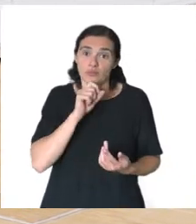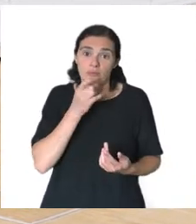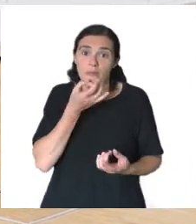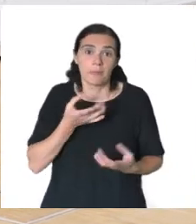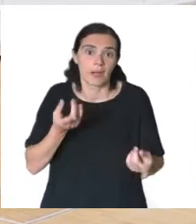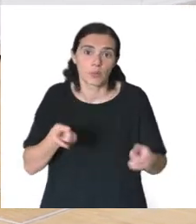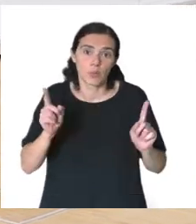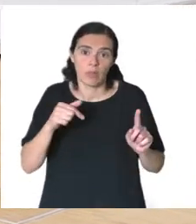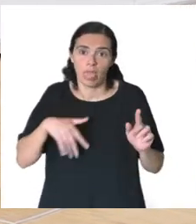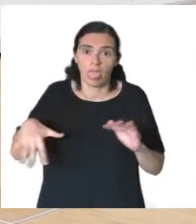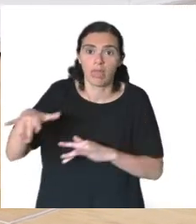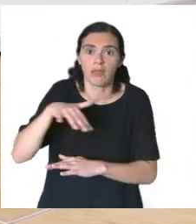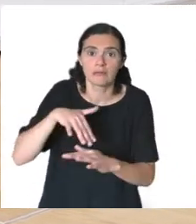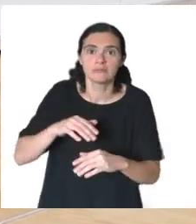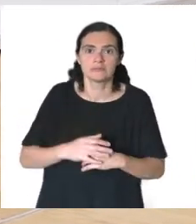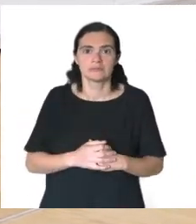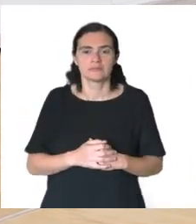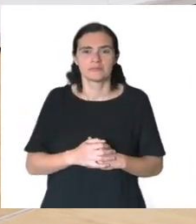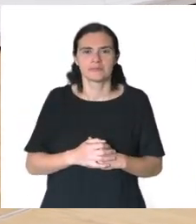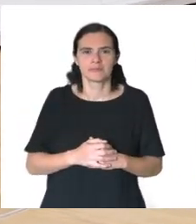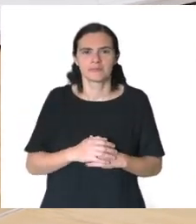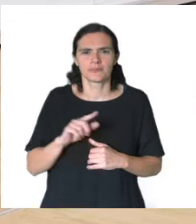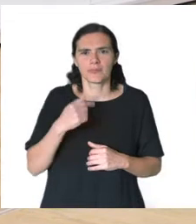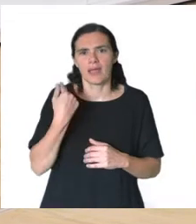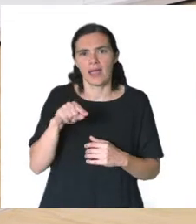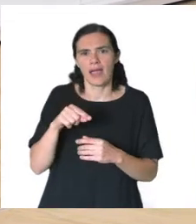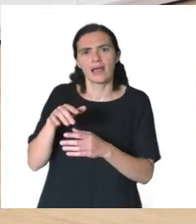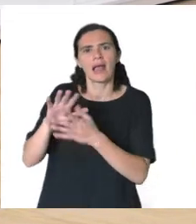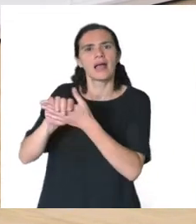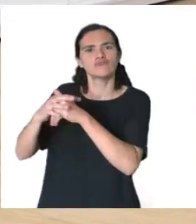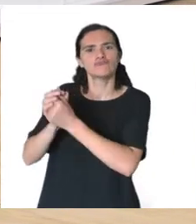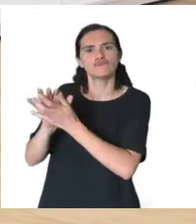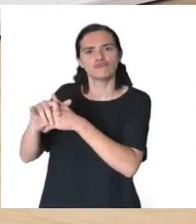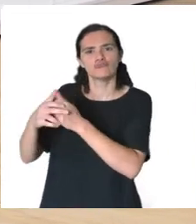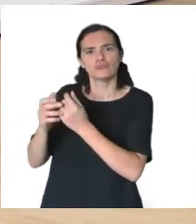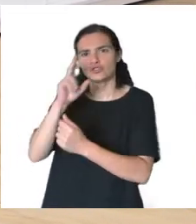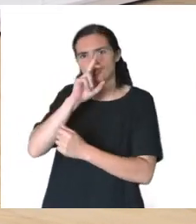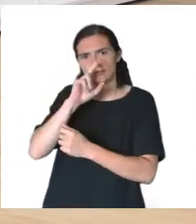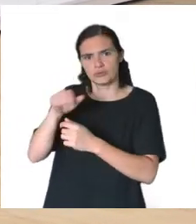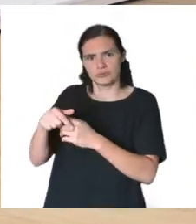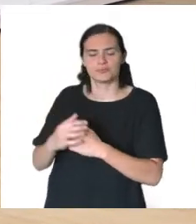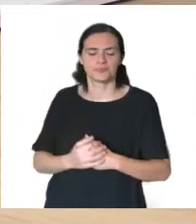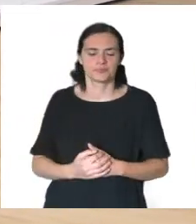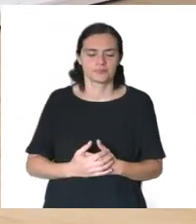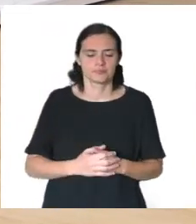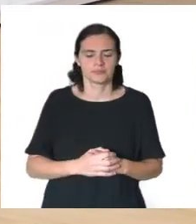And maybe I'm going to get lost in the maze. And then we have jail.